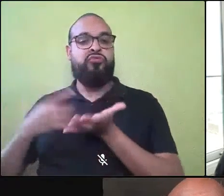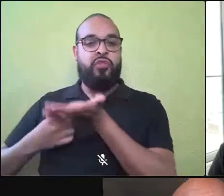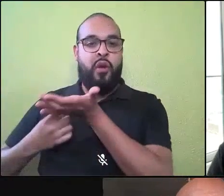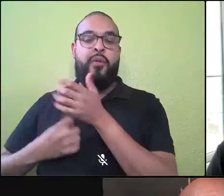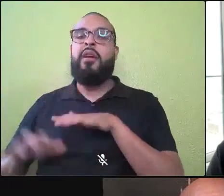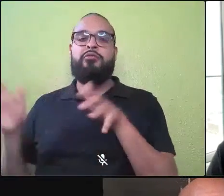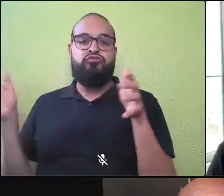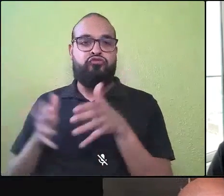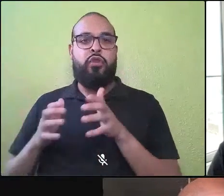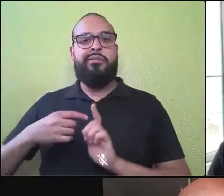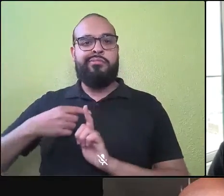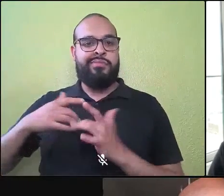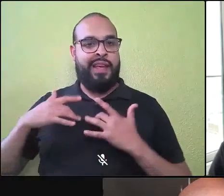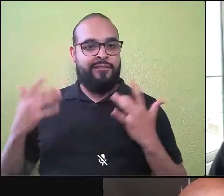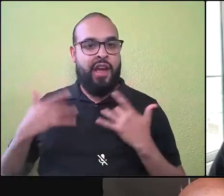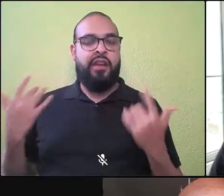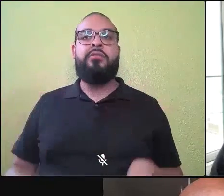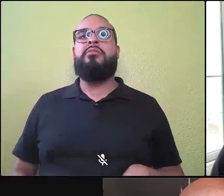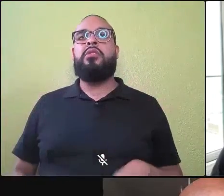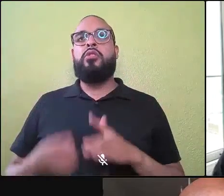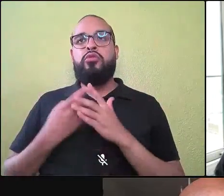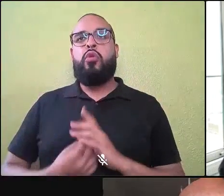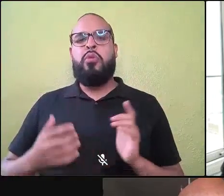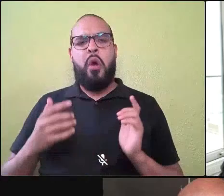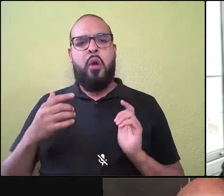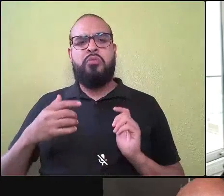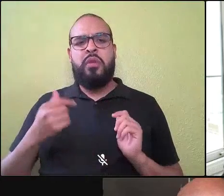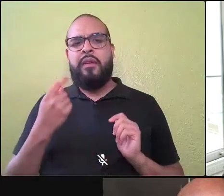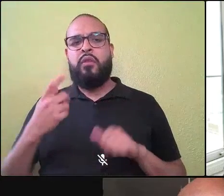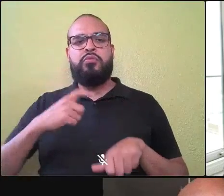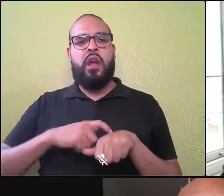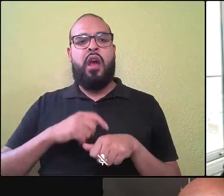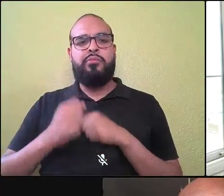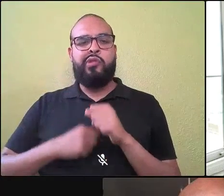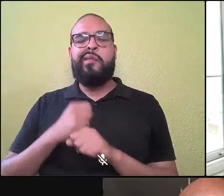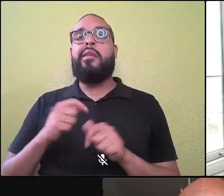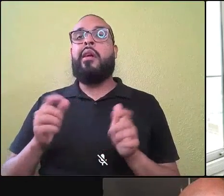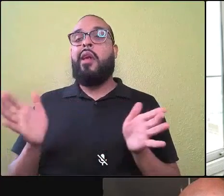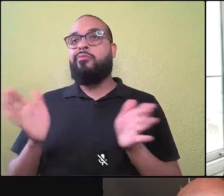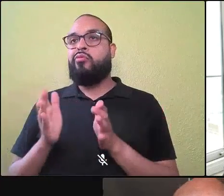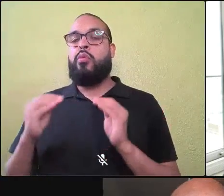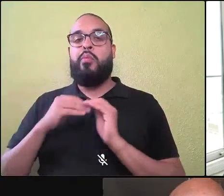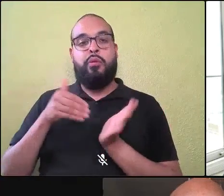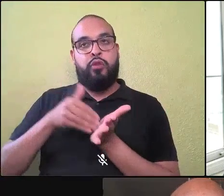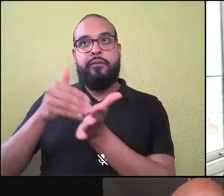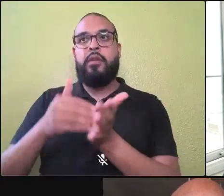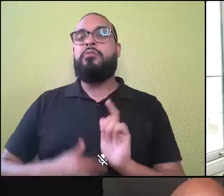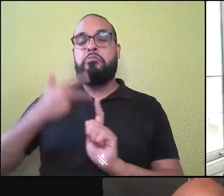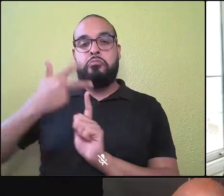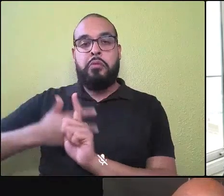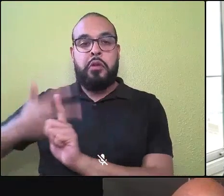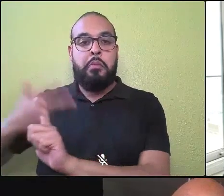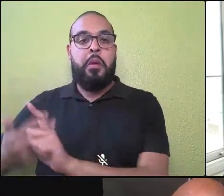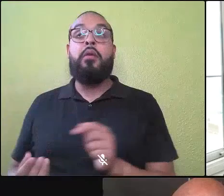and then we moved to monthly during the pandemic. And we really started to build a community, because